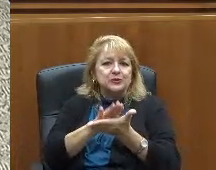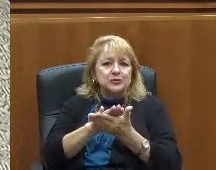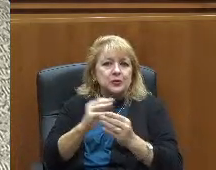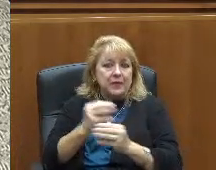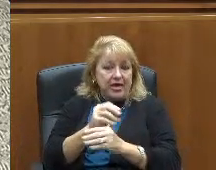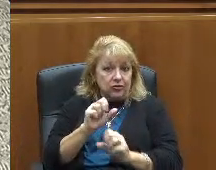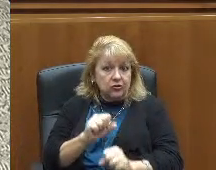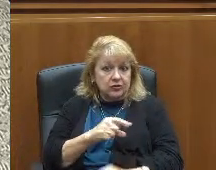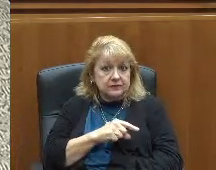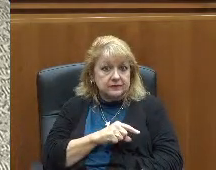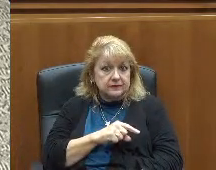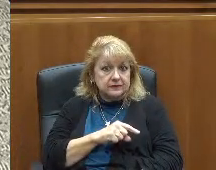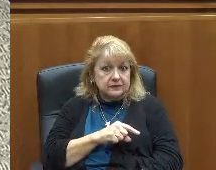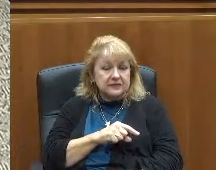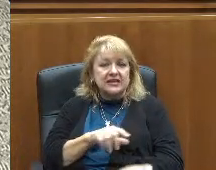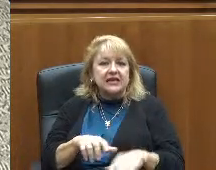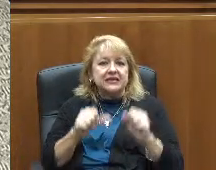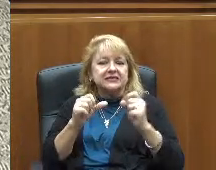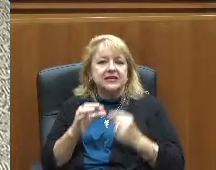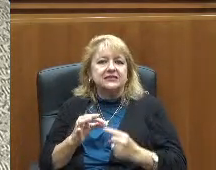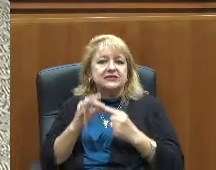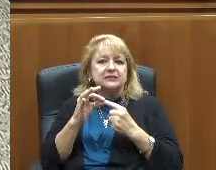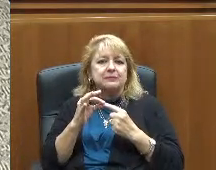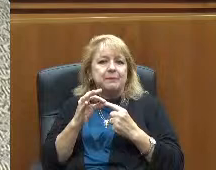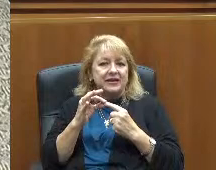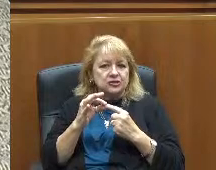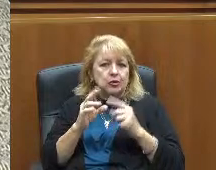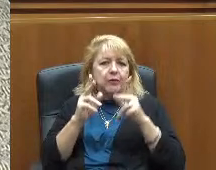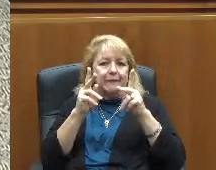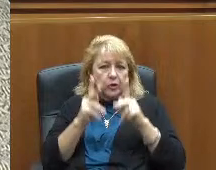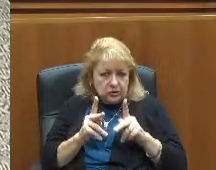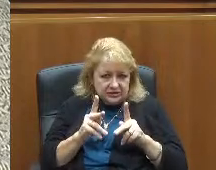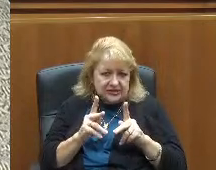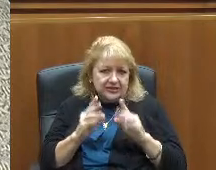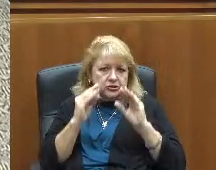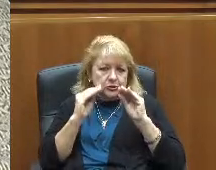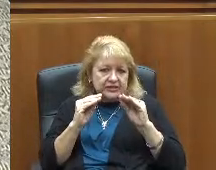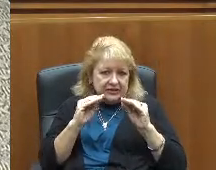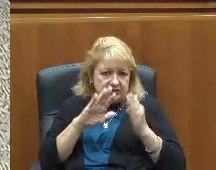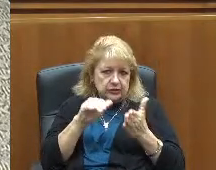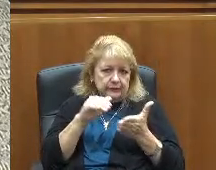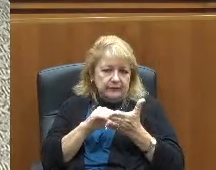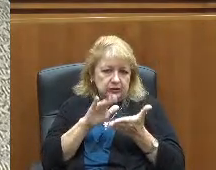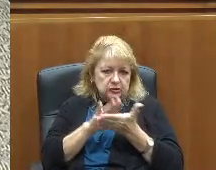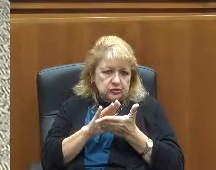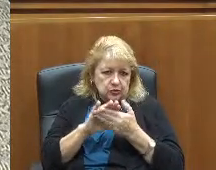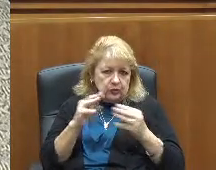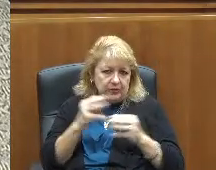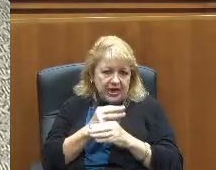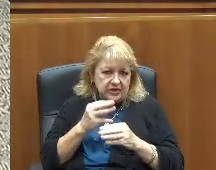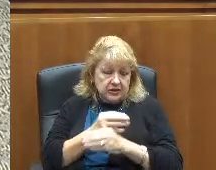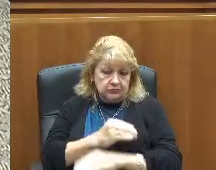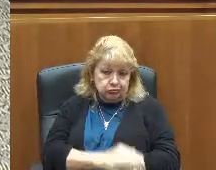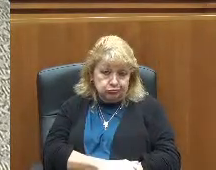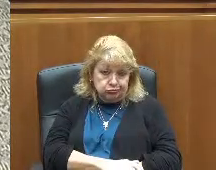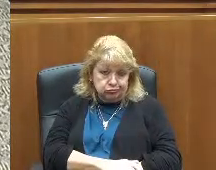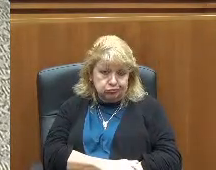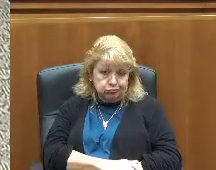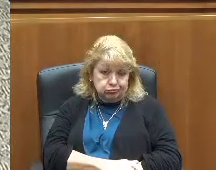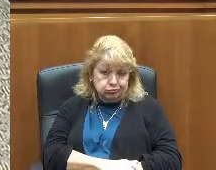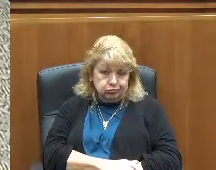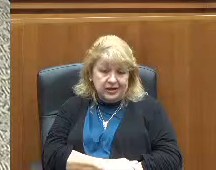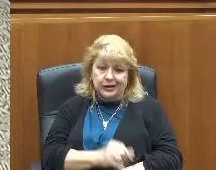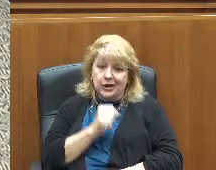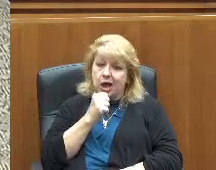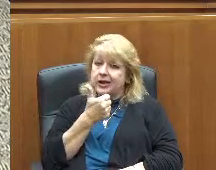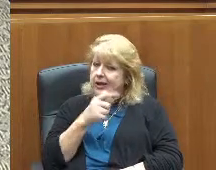math. There takes a special person to be a middle school math teacher. So that encouraged some of the high school